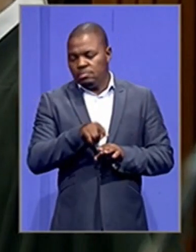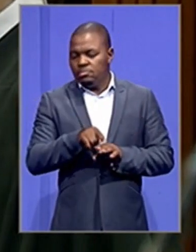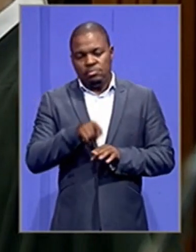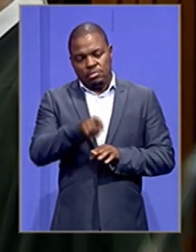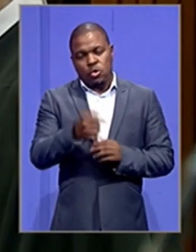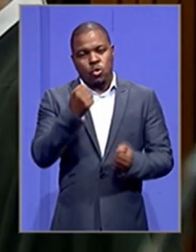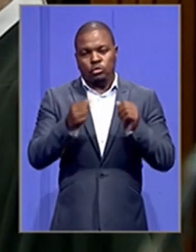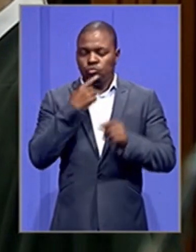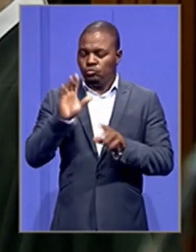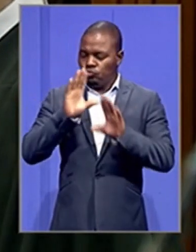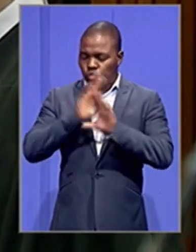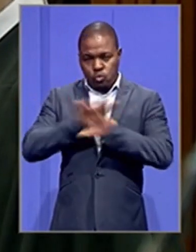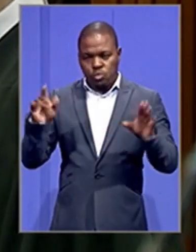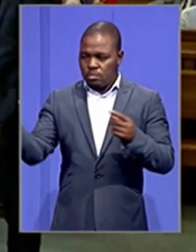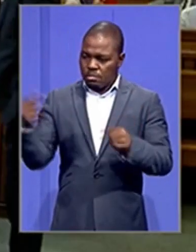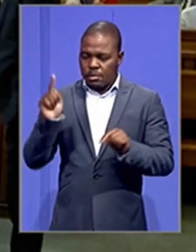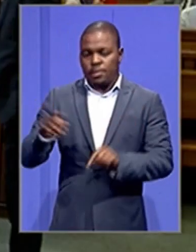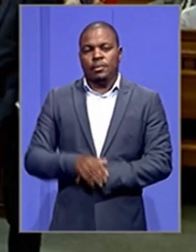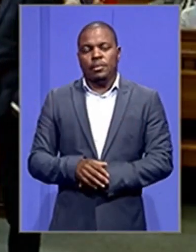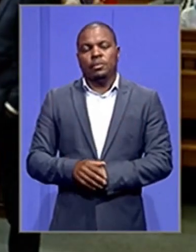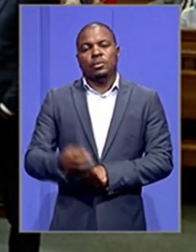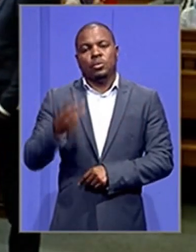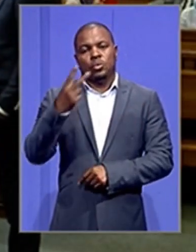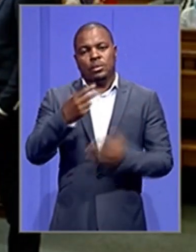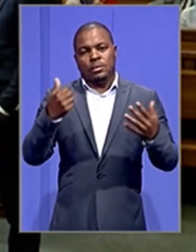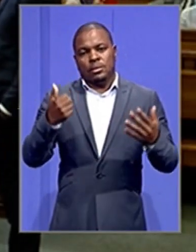thoko. Batho ba lesome-a-mabedi-thataro ba